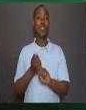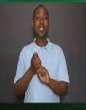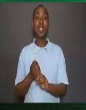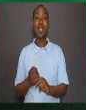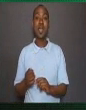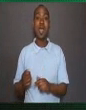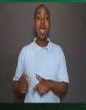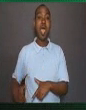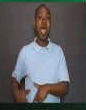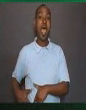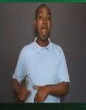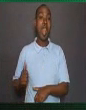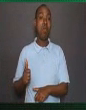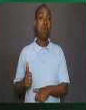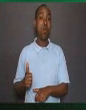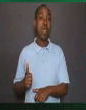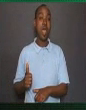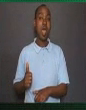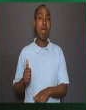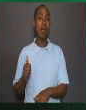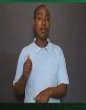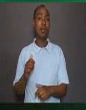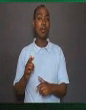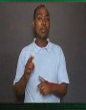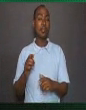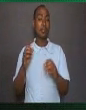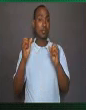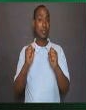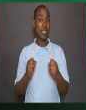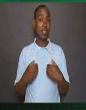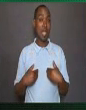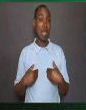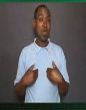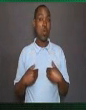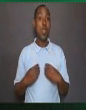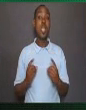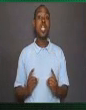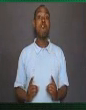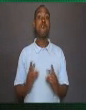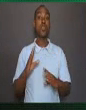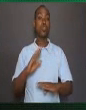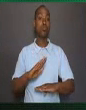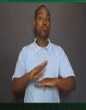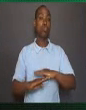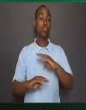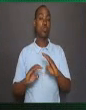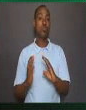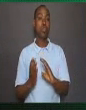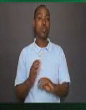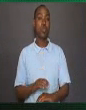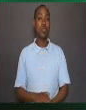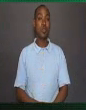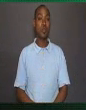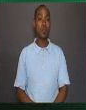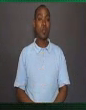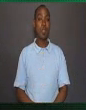Alveoli are an ideal site for the process of diffusion because they are